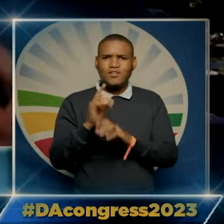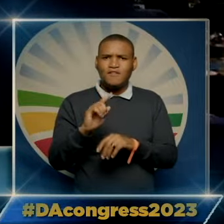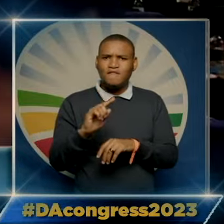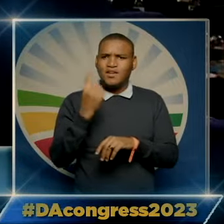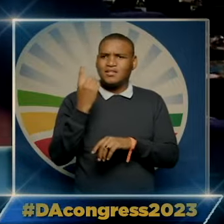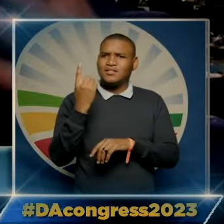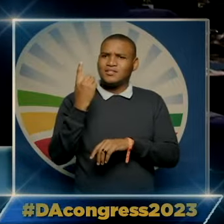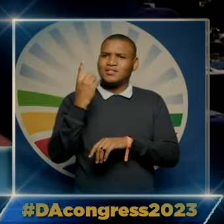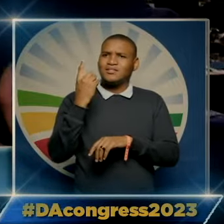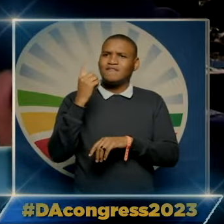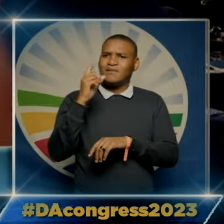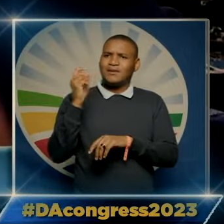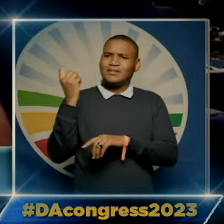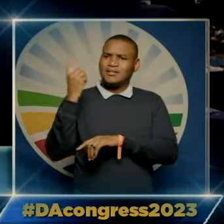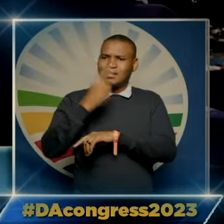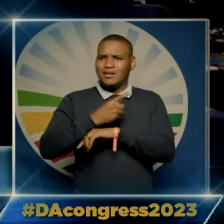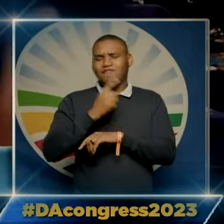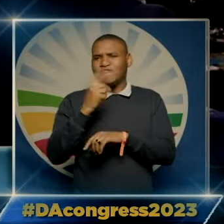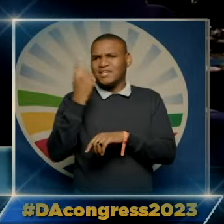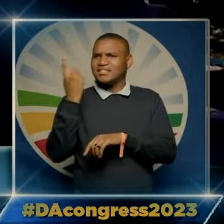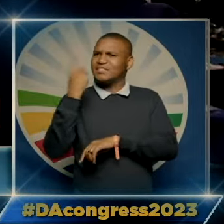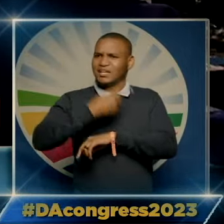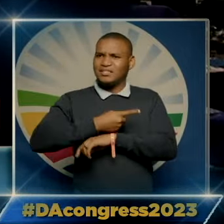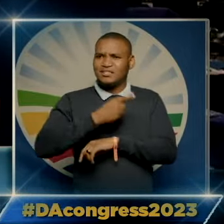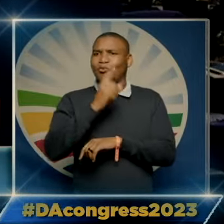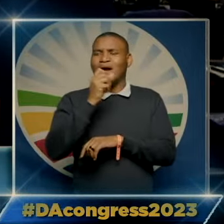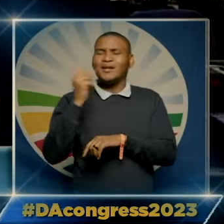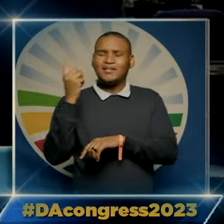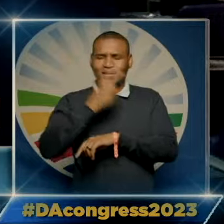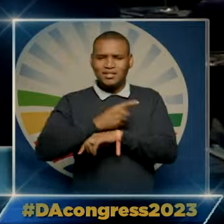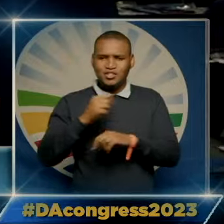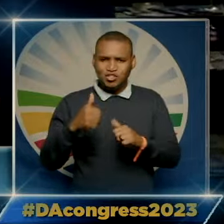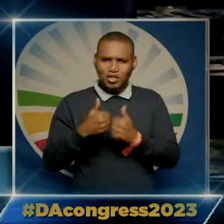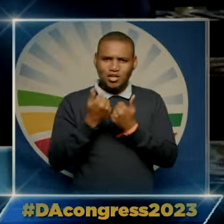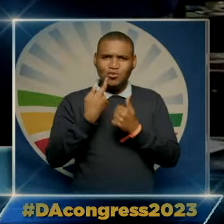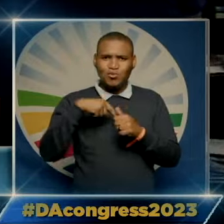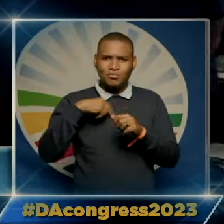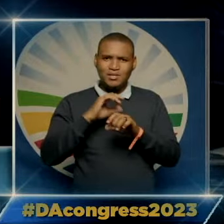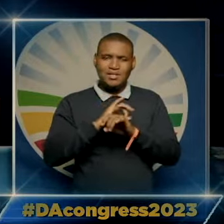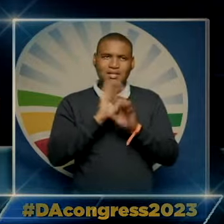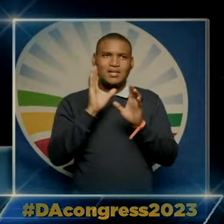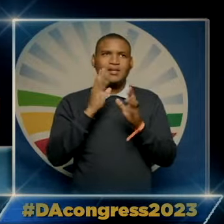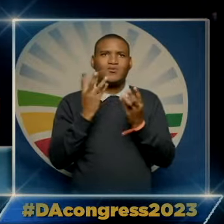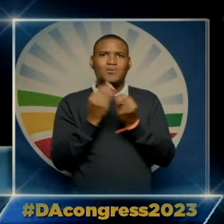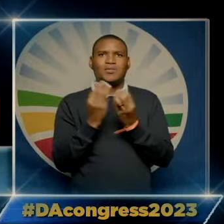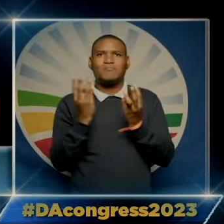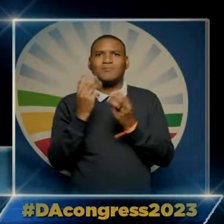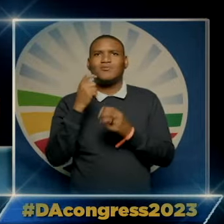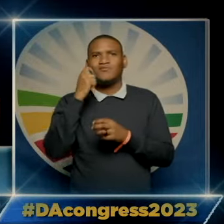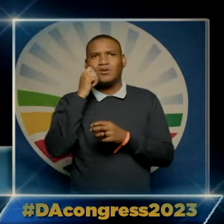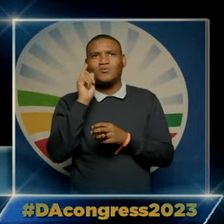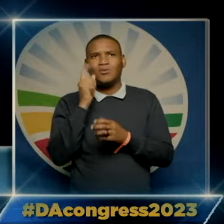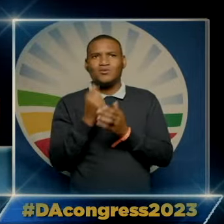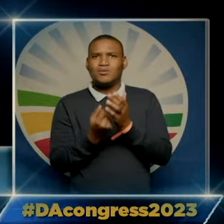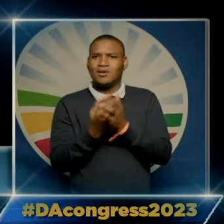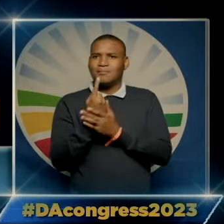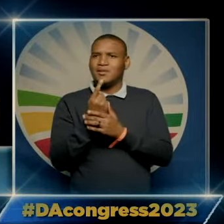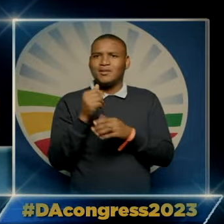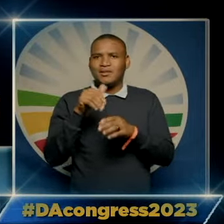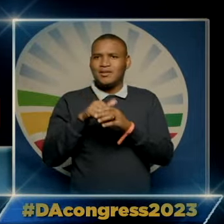office, what are some of the challenges that you wanna take on? So we got to be clear with the people of Tshwane what is going on in the